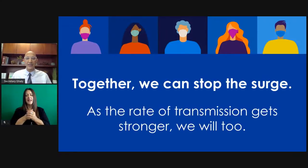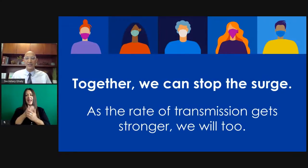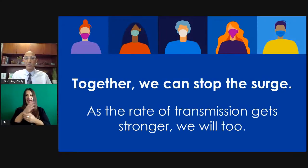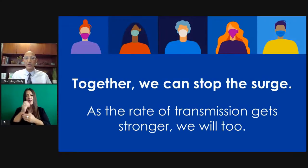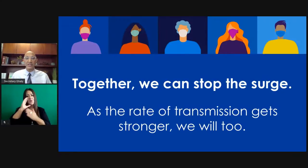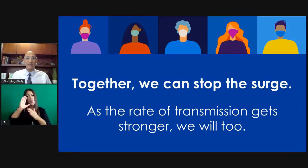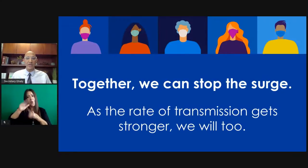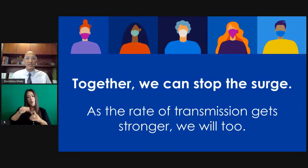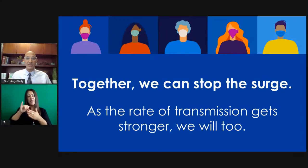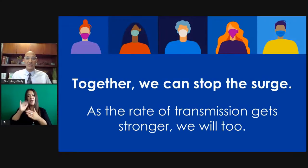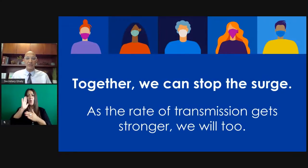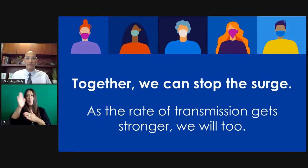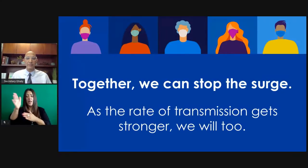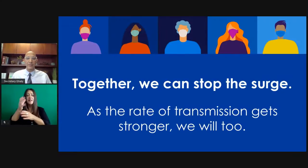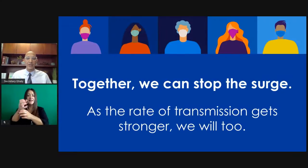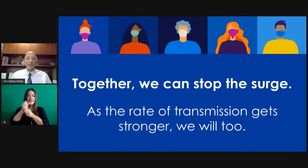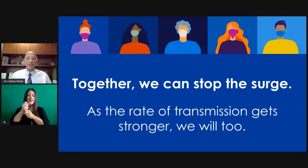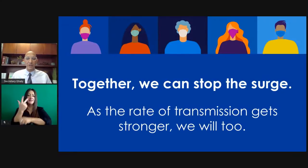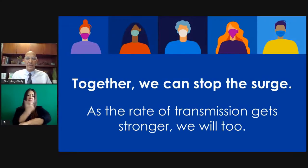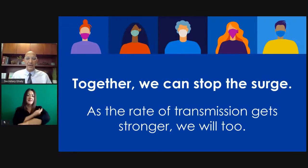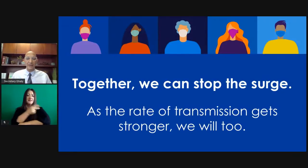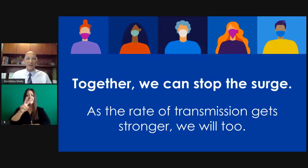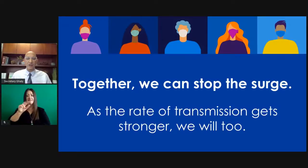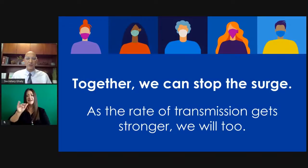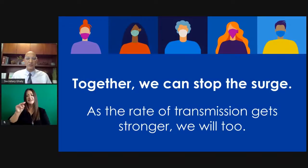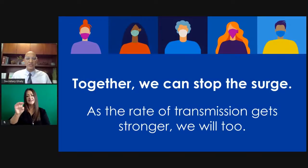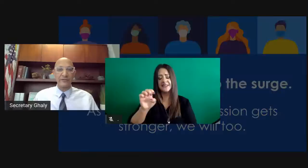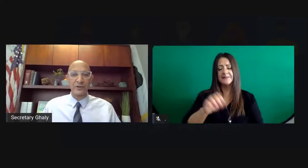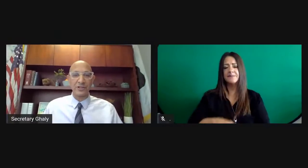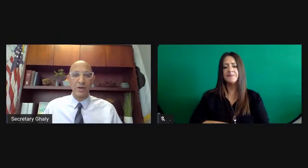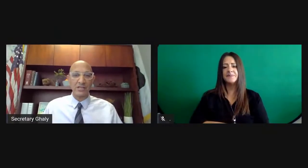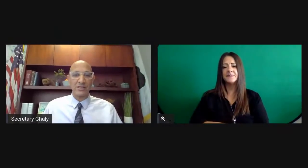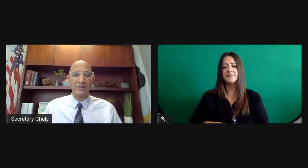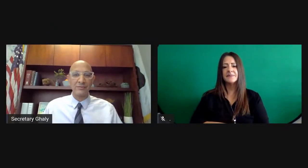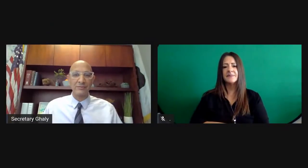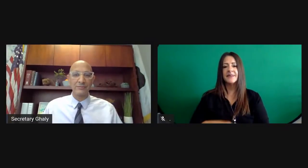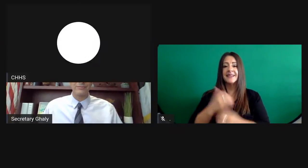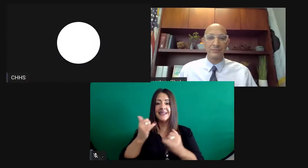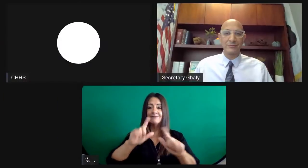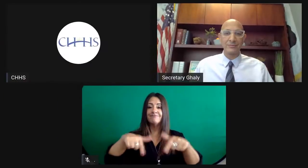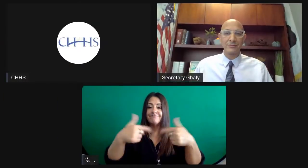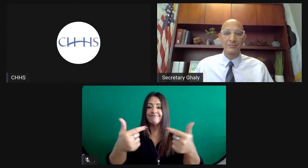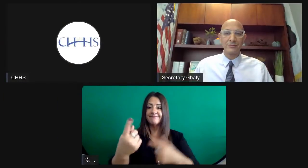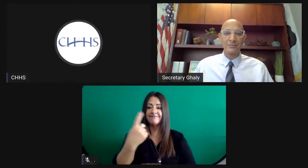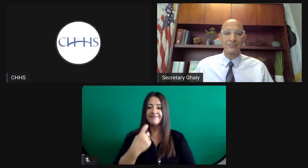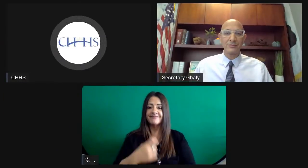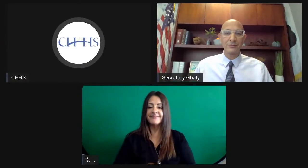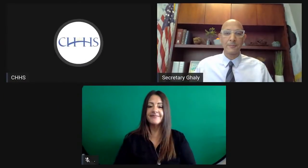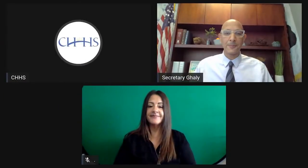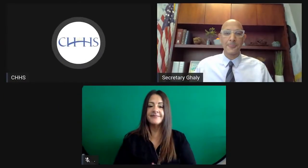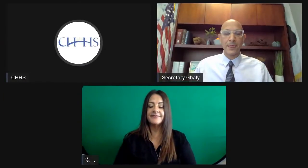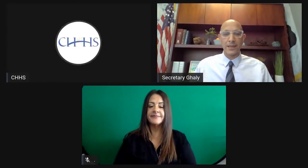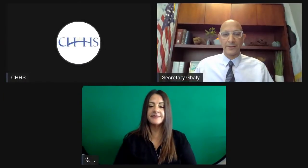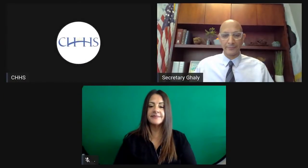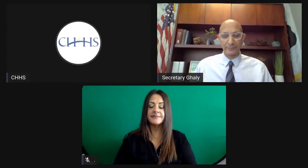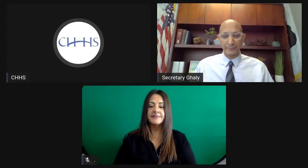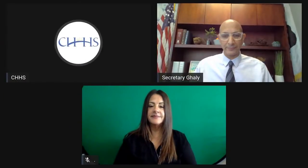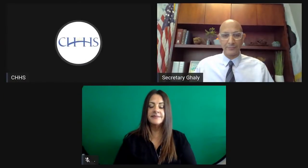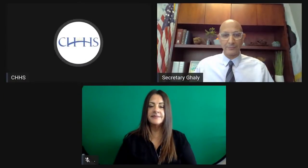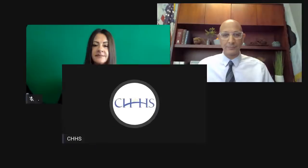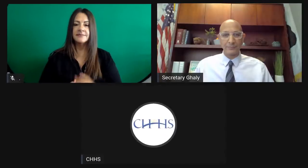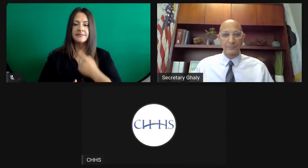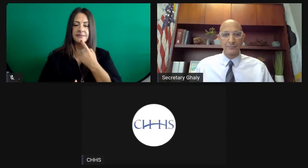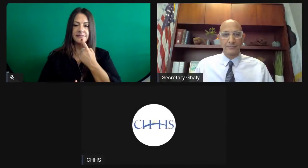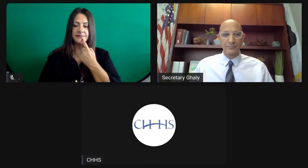vaccine in the weeks and months to come. So with that, I'll go to the first question. Jocelyn Moran,